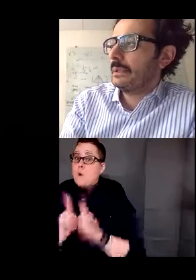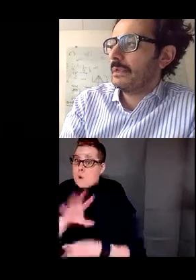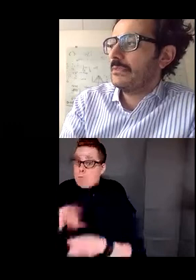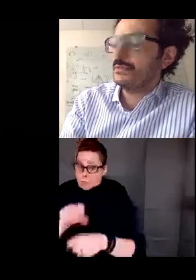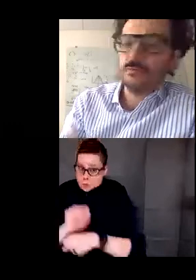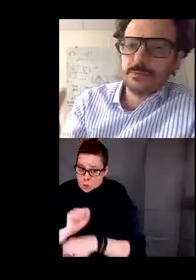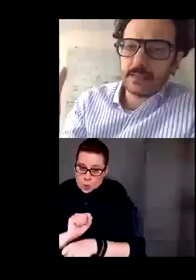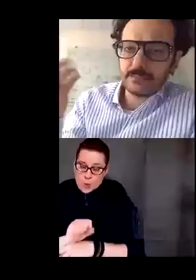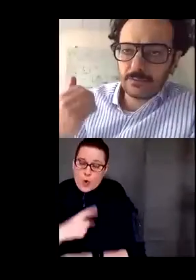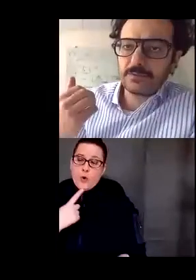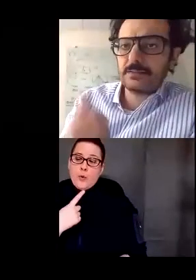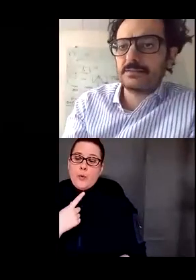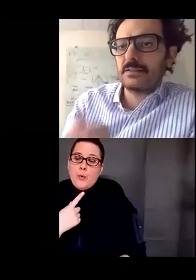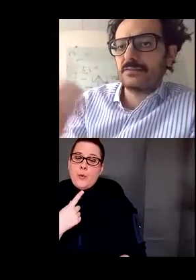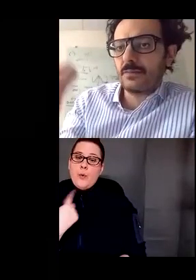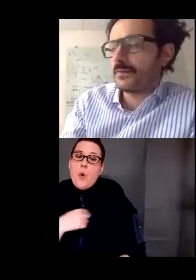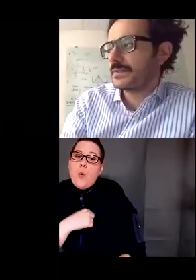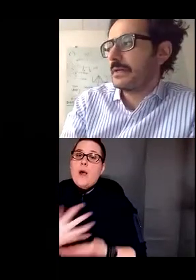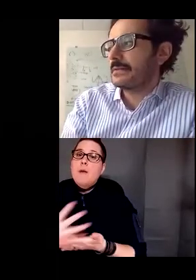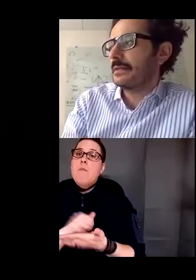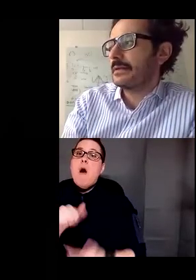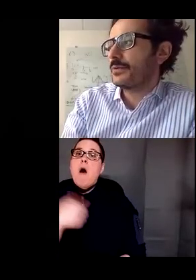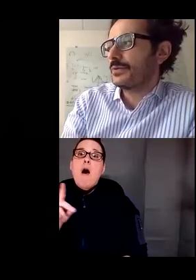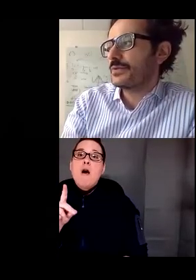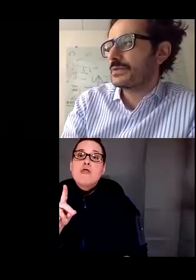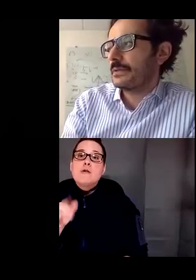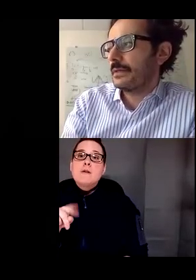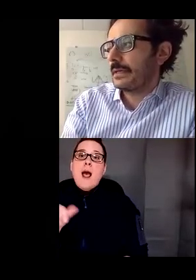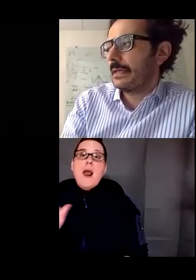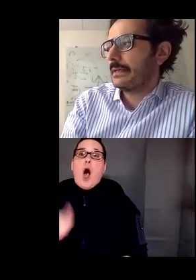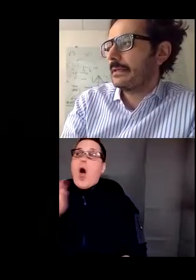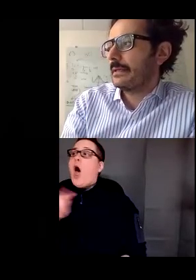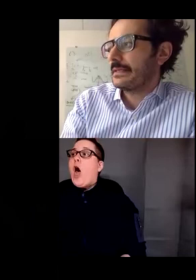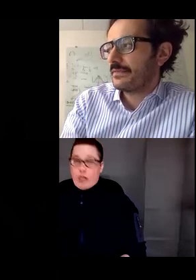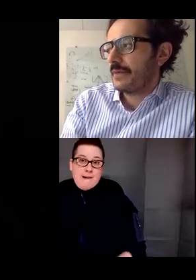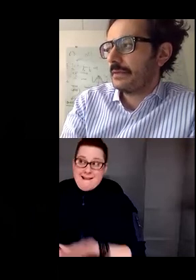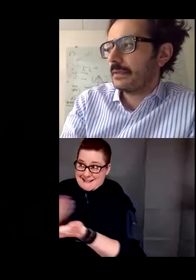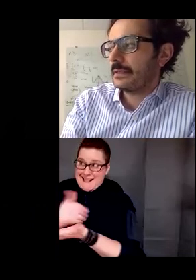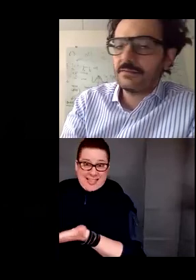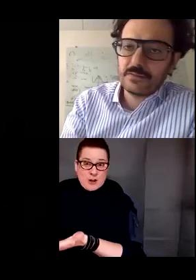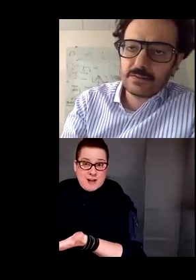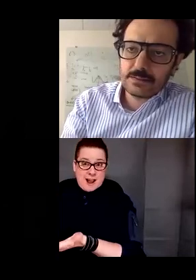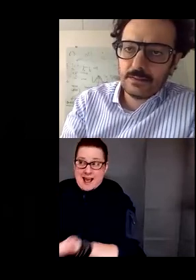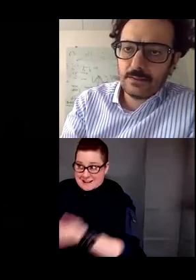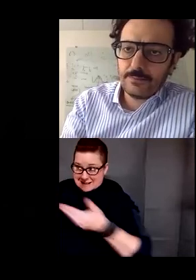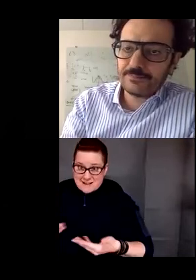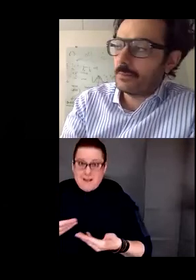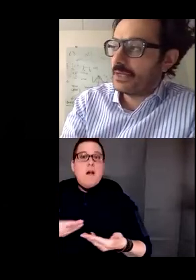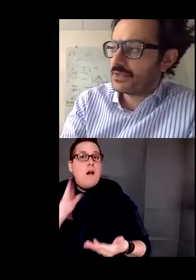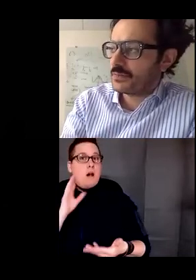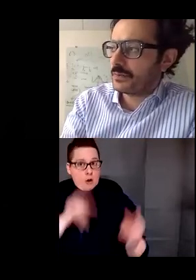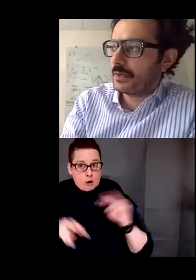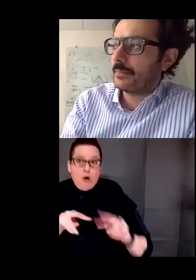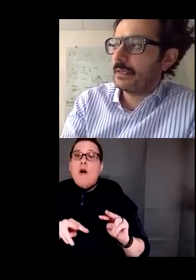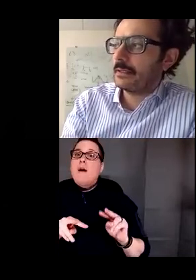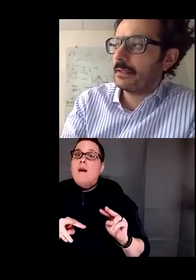we were able to get other data sets from other sites and reproduce, again, this finding in different